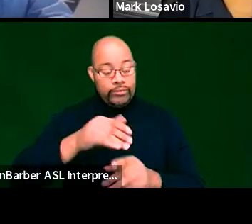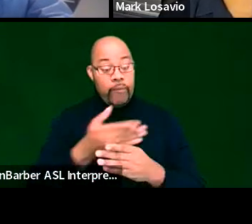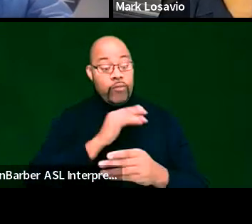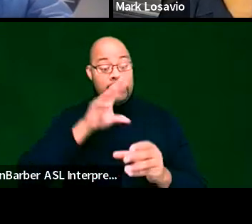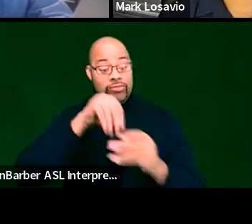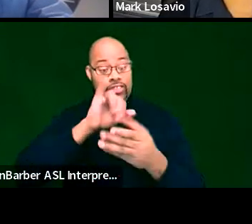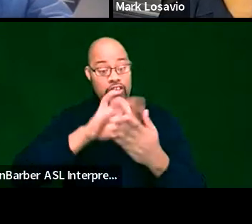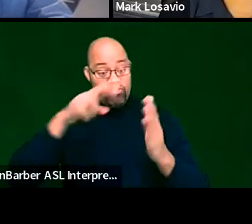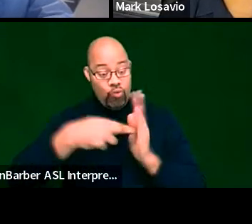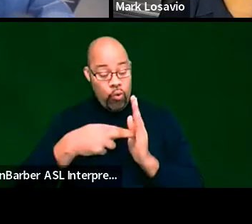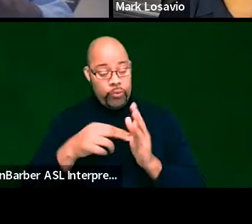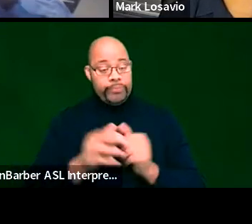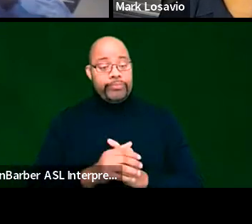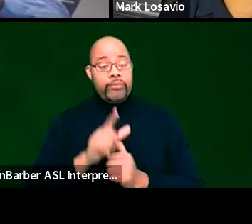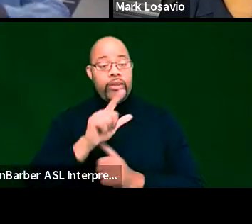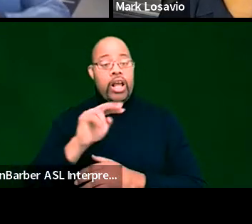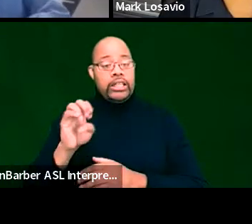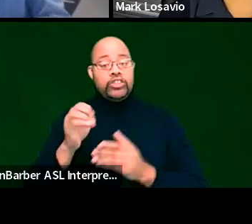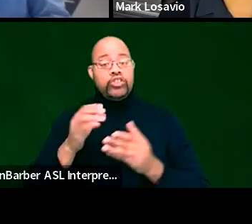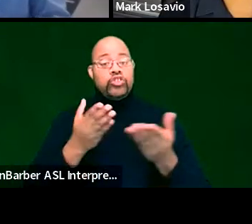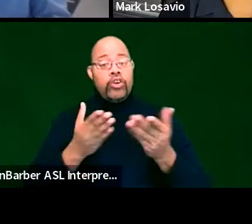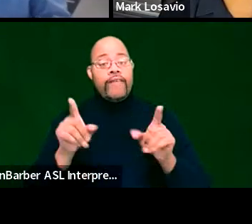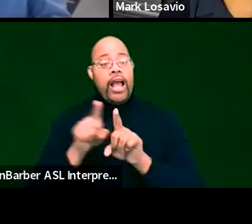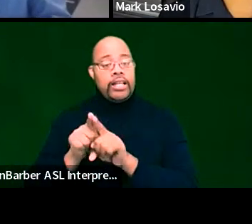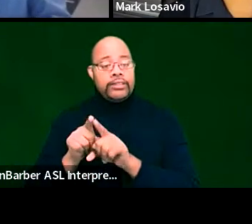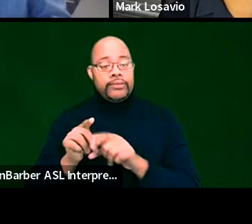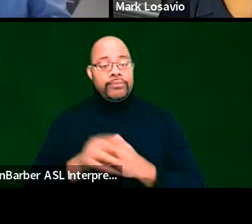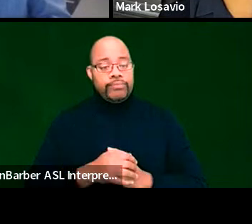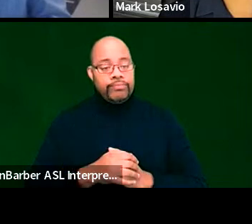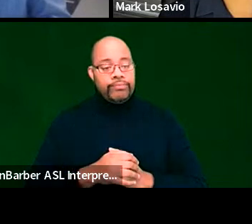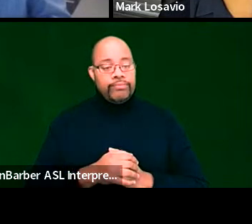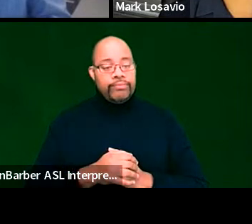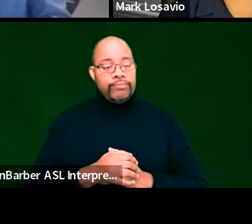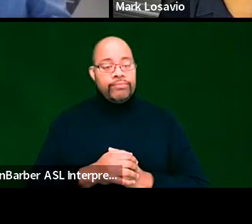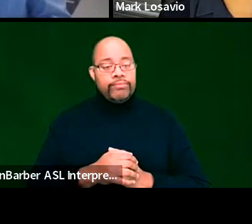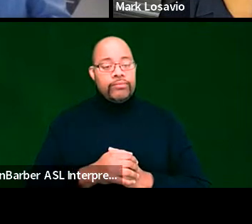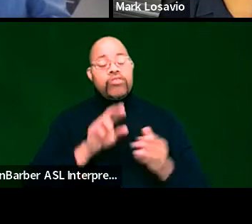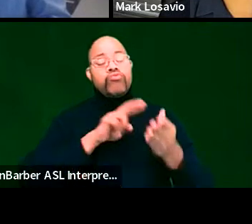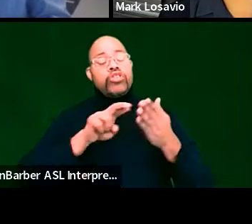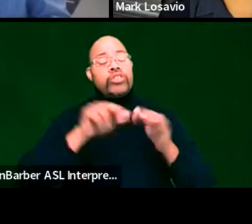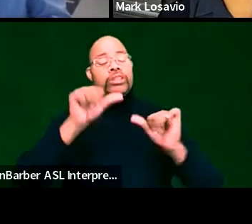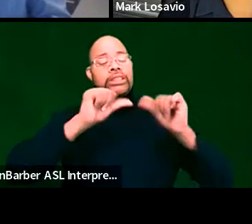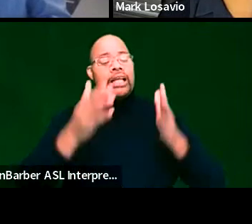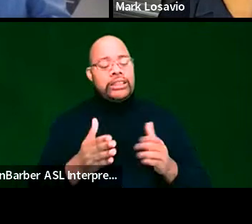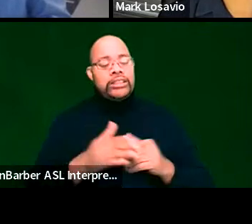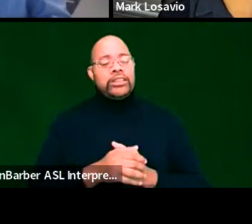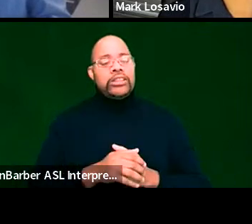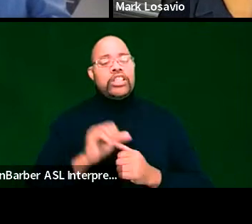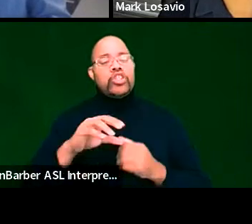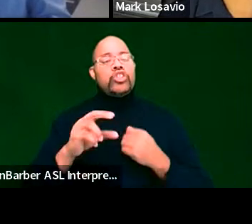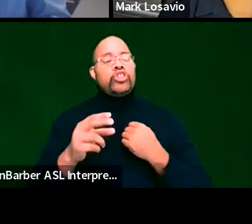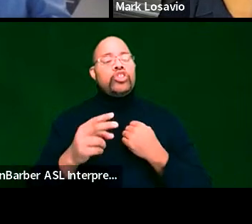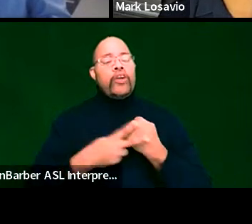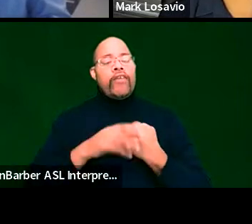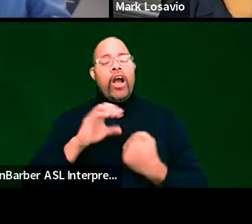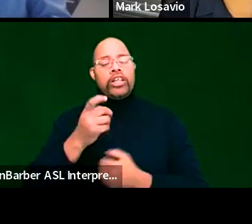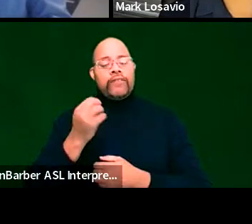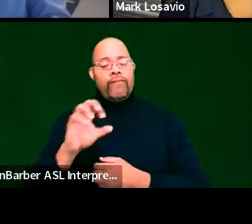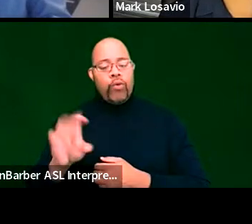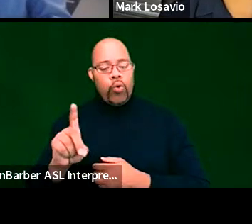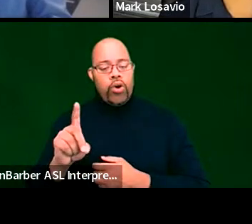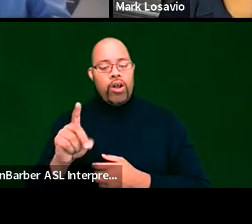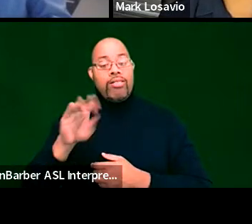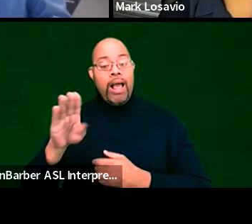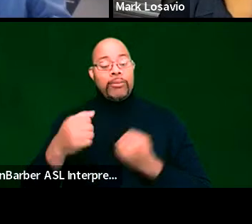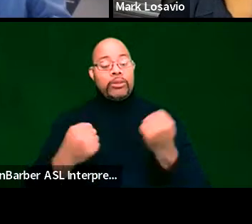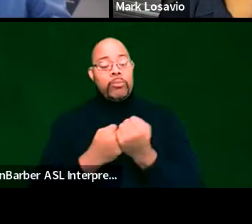this leadership role, Lonnie has served as a research scientist at the Conservative Oxford Lab, where he